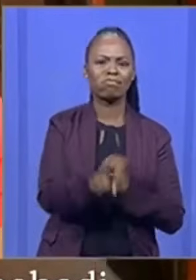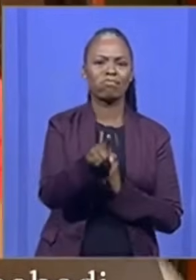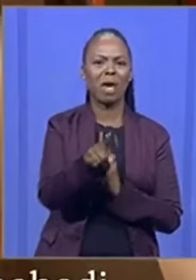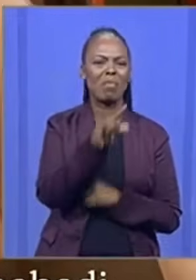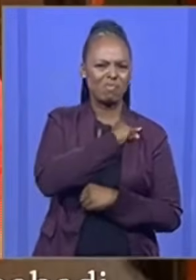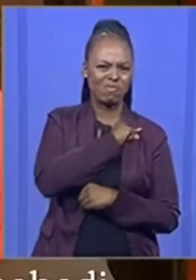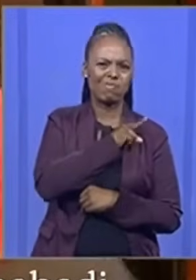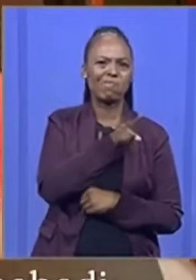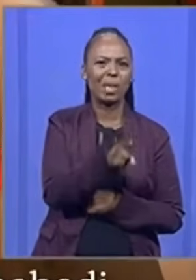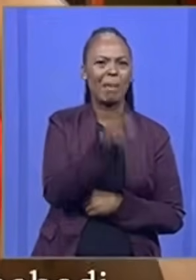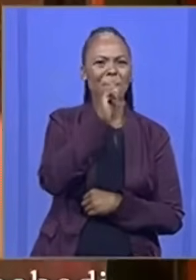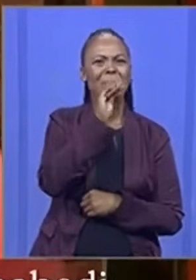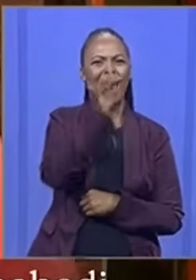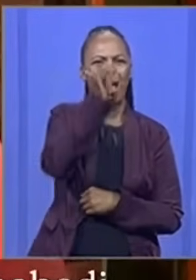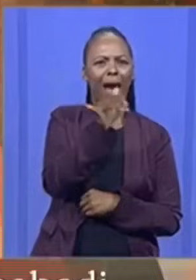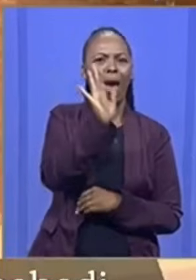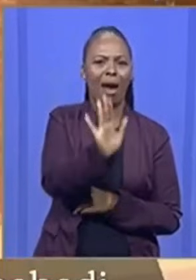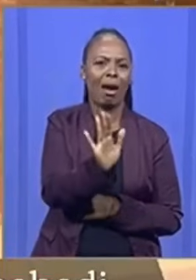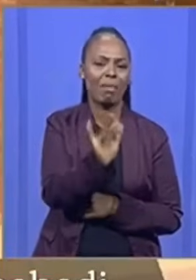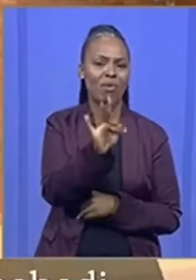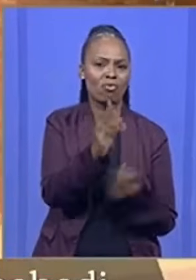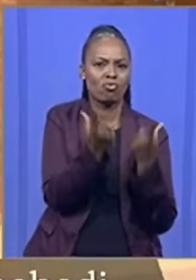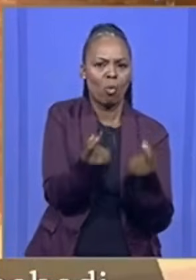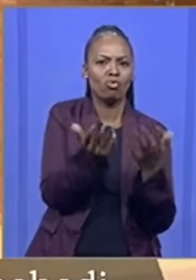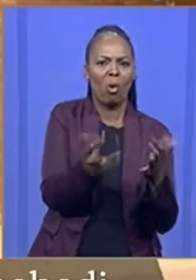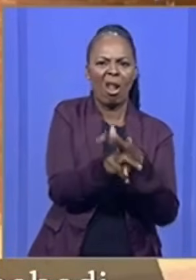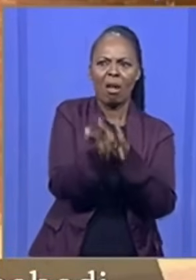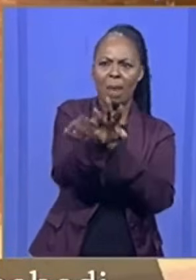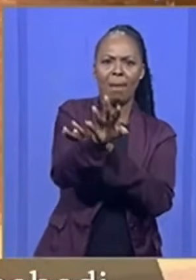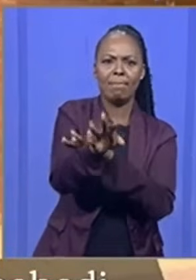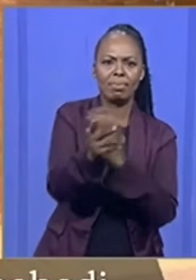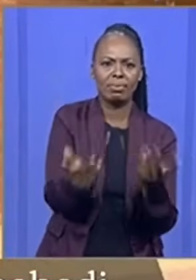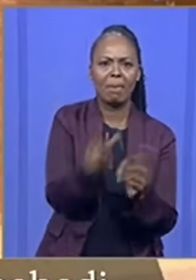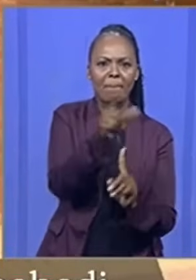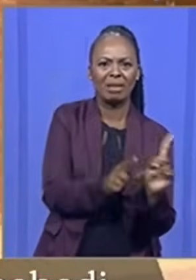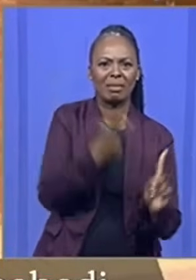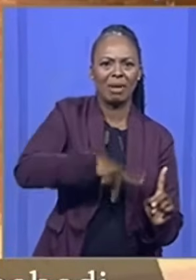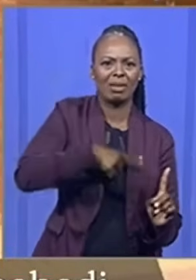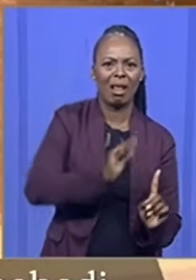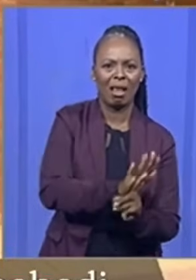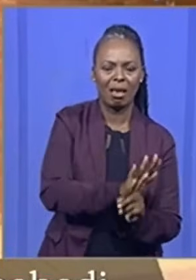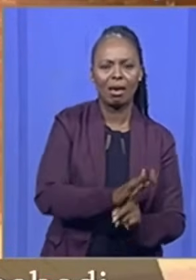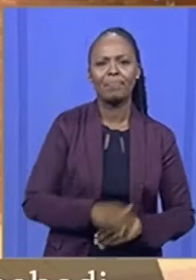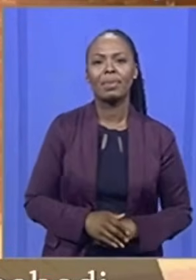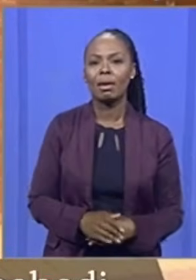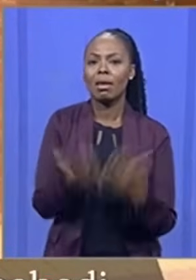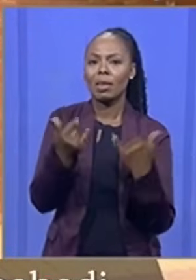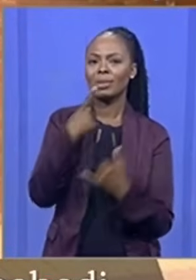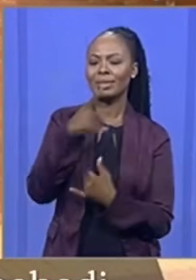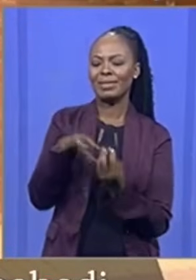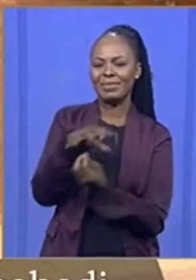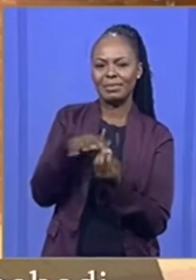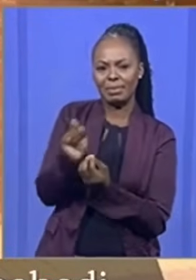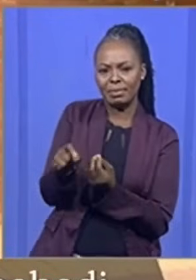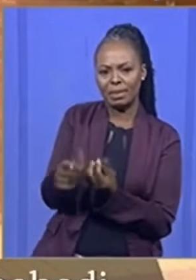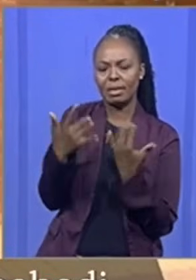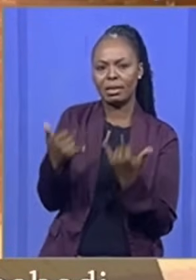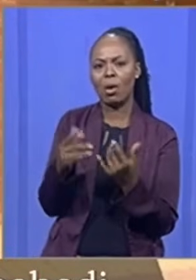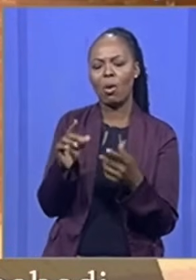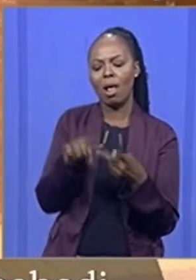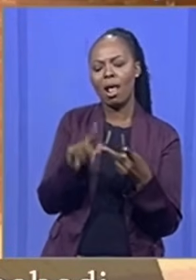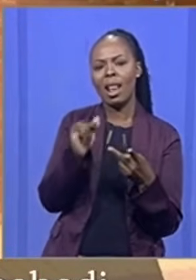prosecutable, it's a criminal offense. Balelapa la motswasetlhabelo ba re balatofadiwa ke maloko a segongwana sa Lathwizi